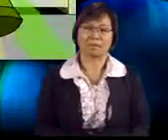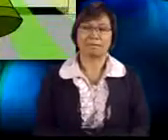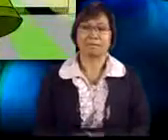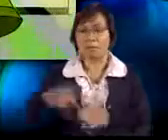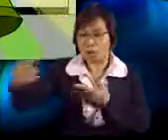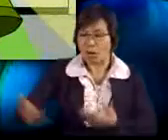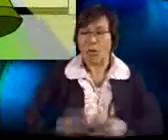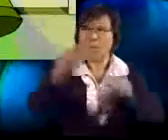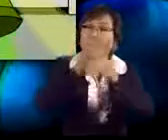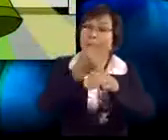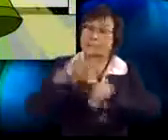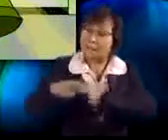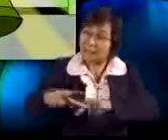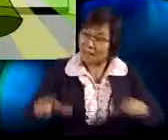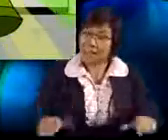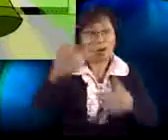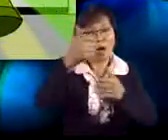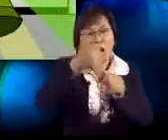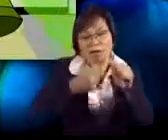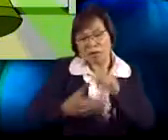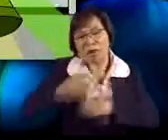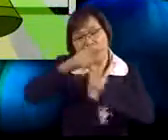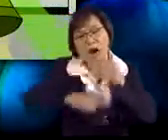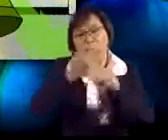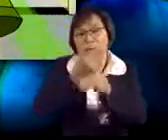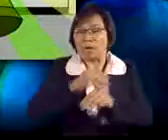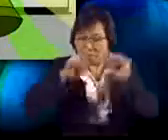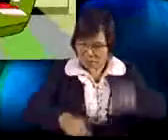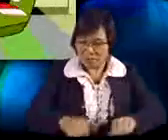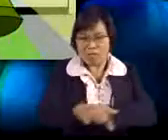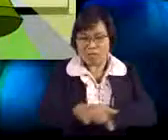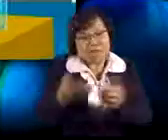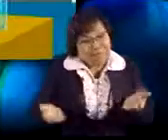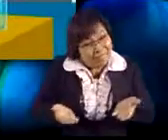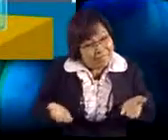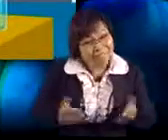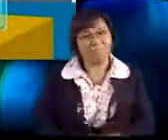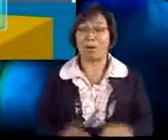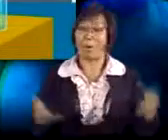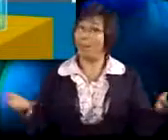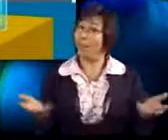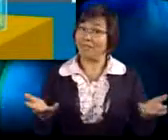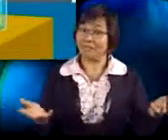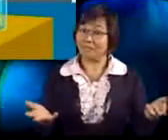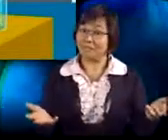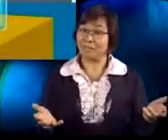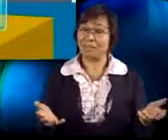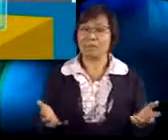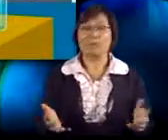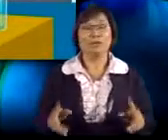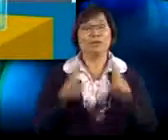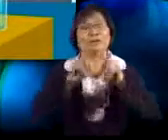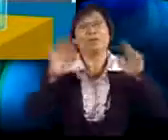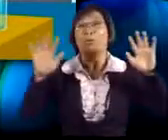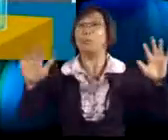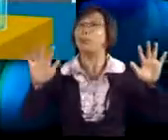Welcome to the math lab. Everything about math, you can find it here. Wow, it's so